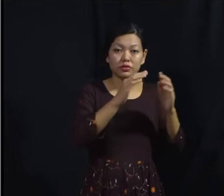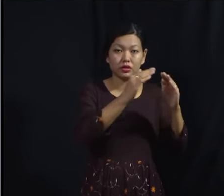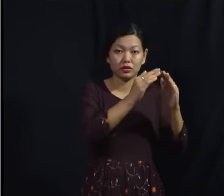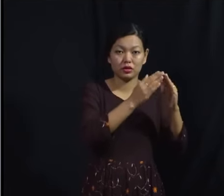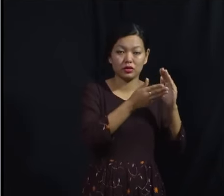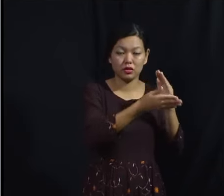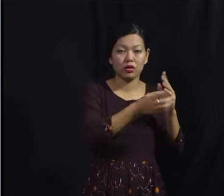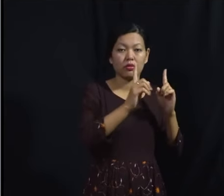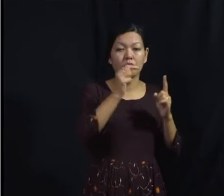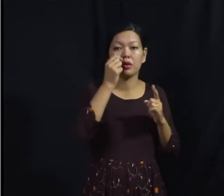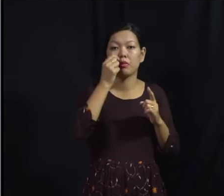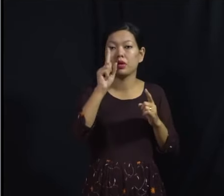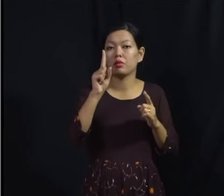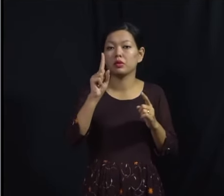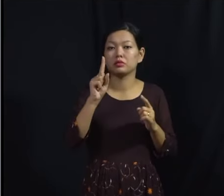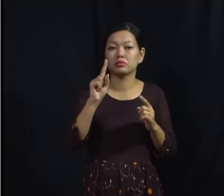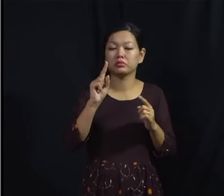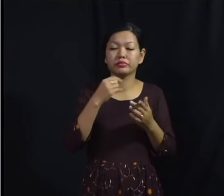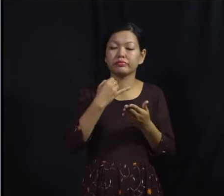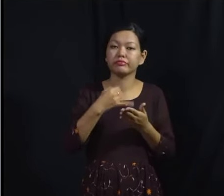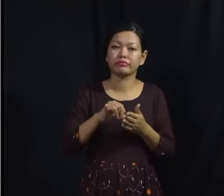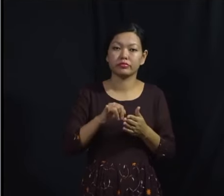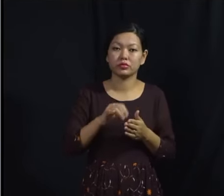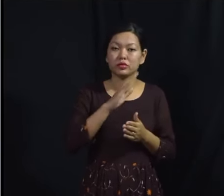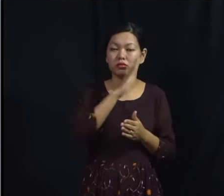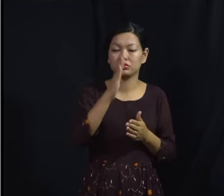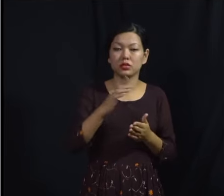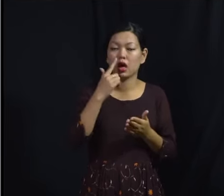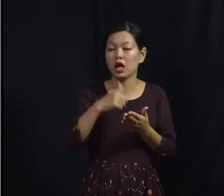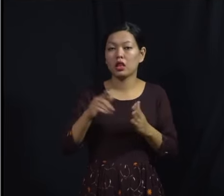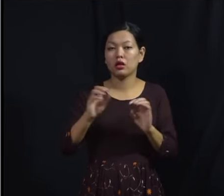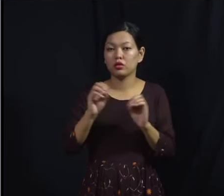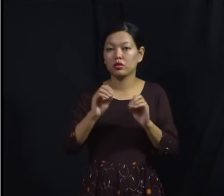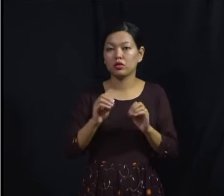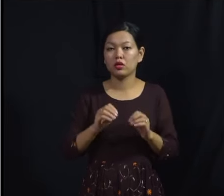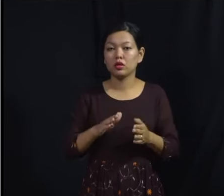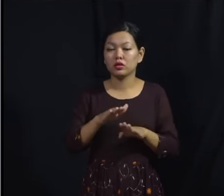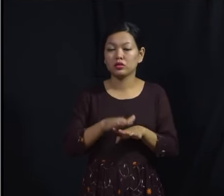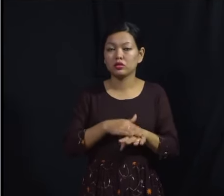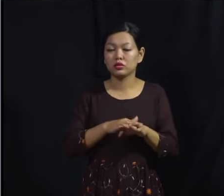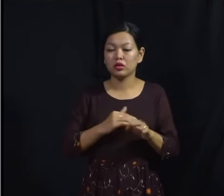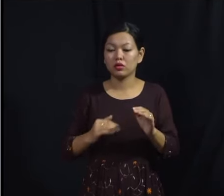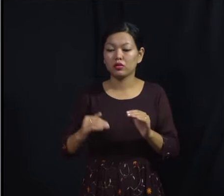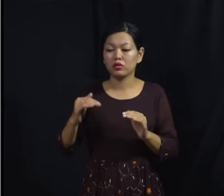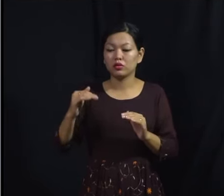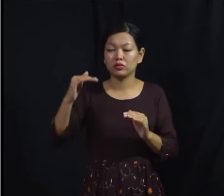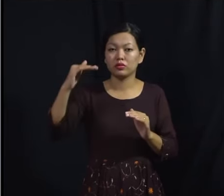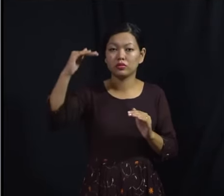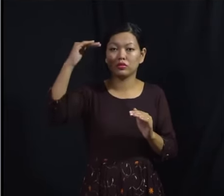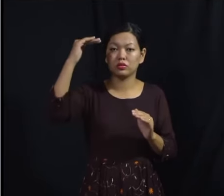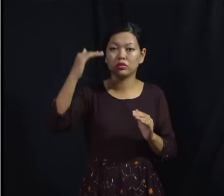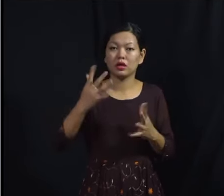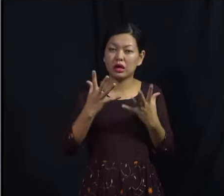something that she tries to break away from. Stereotyped in the sense that the views and opinions of the community, the society, were